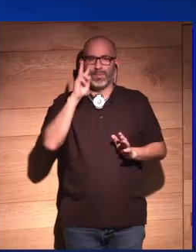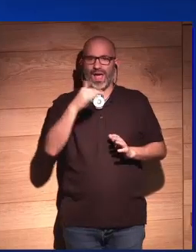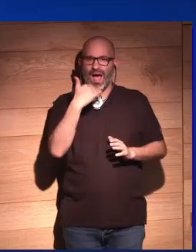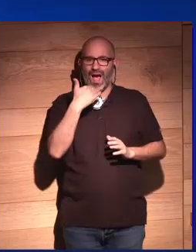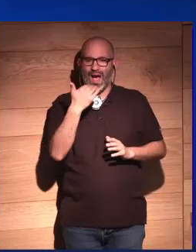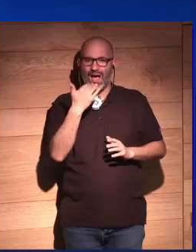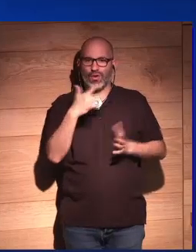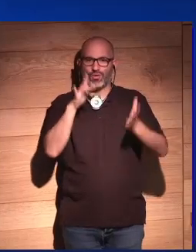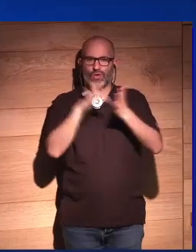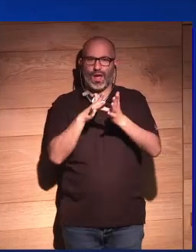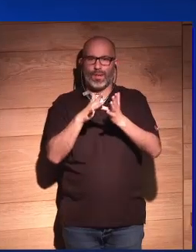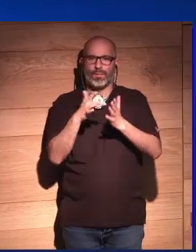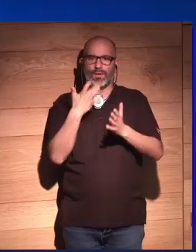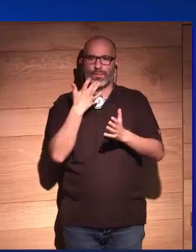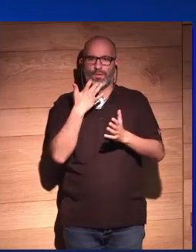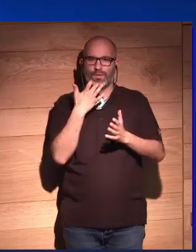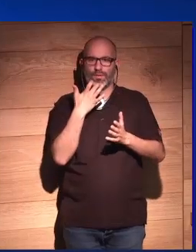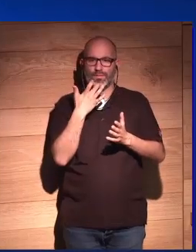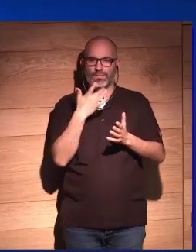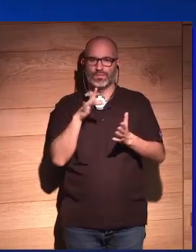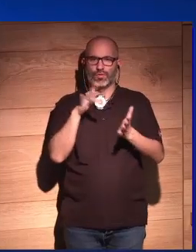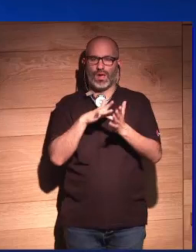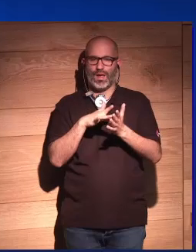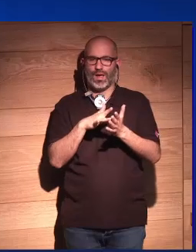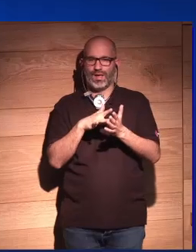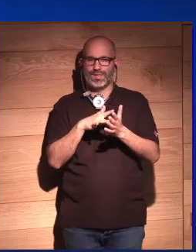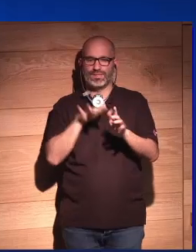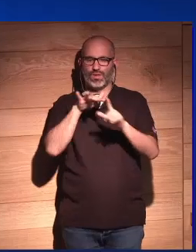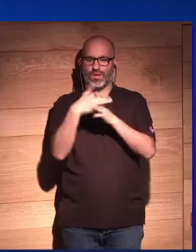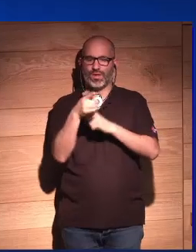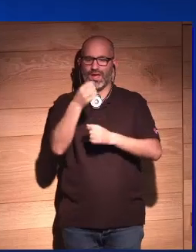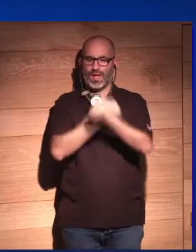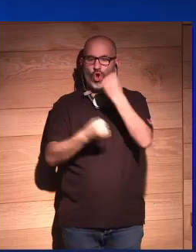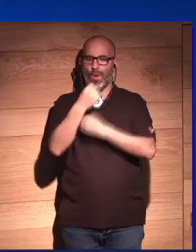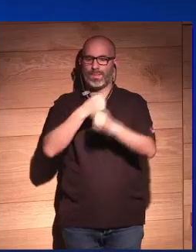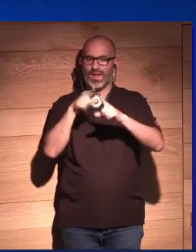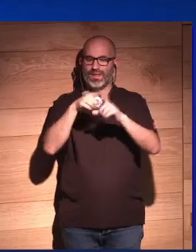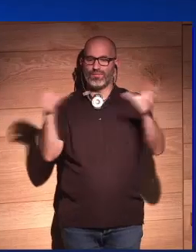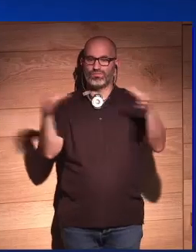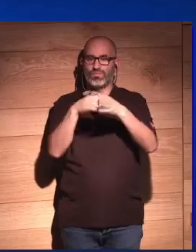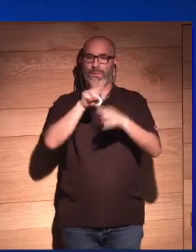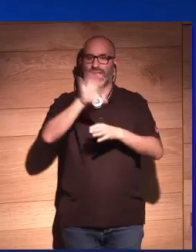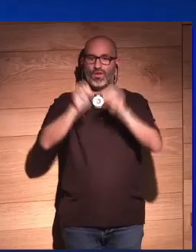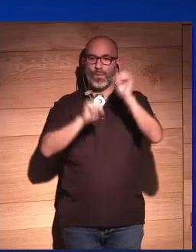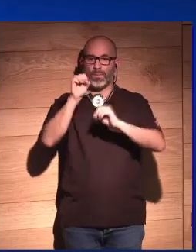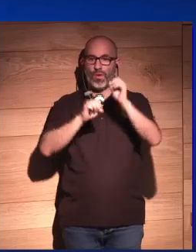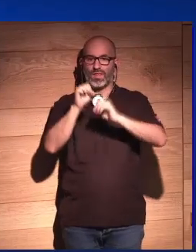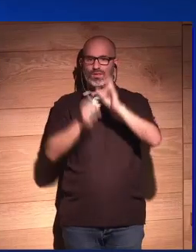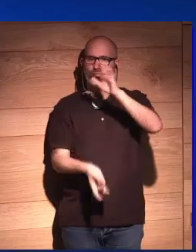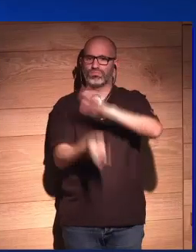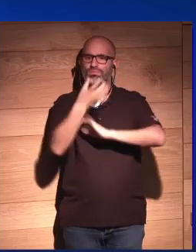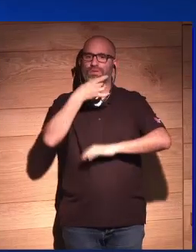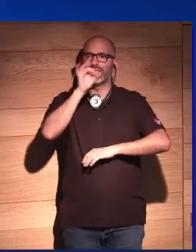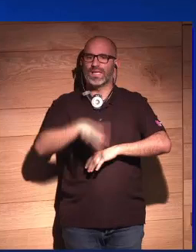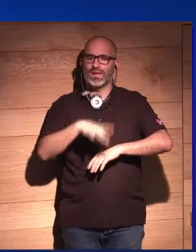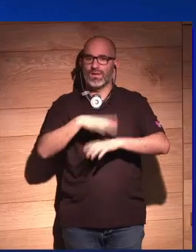who is developing it, you'll find that 25% of it is the medical industry. And they're